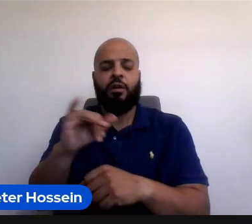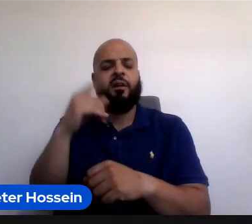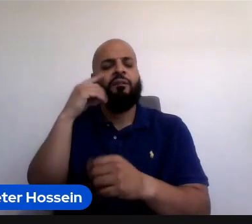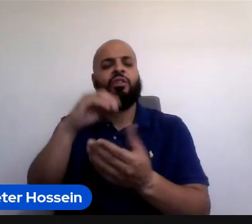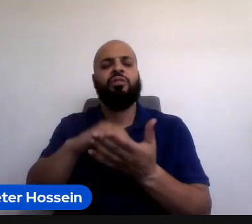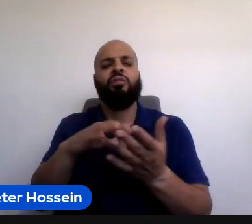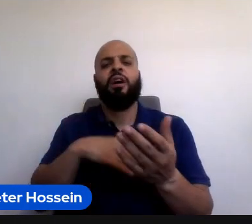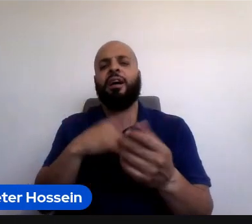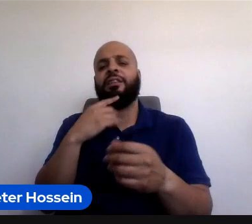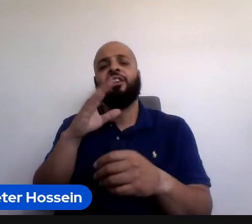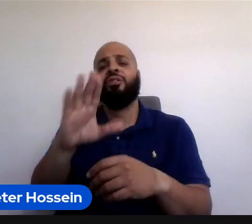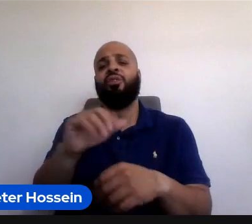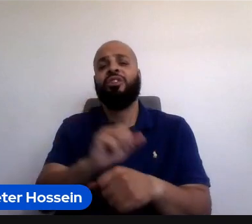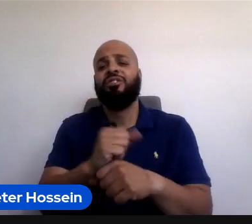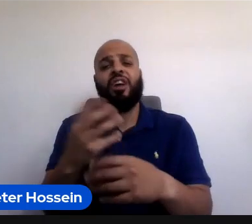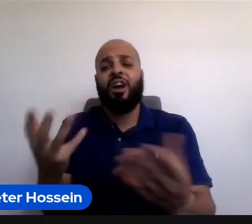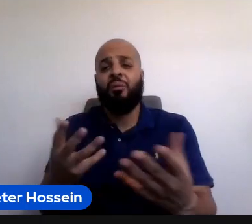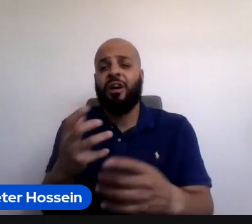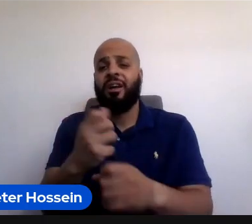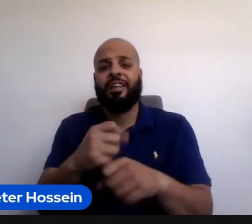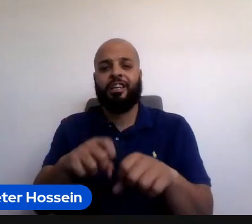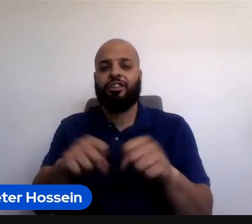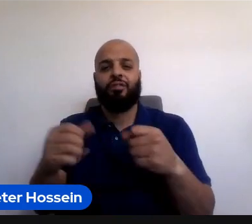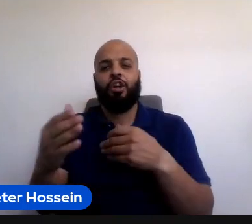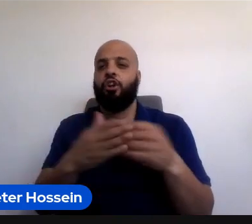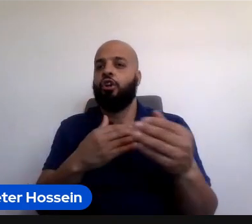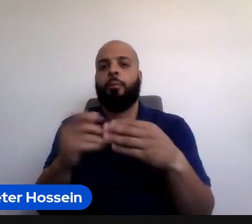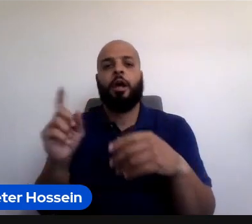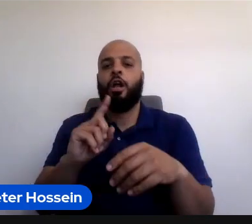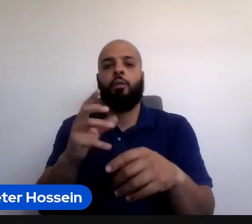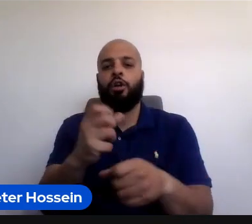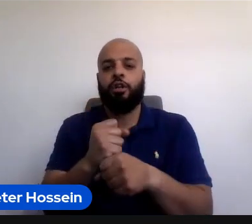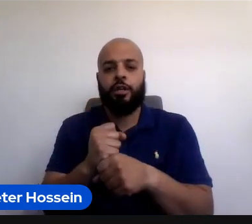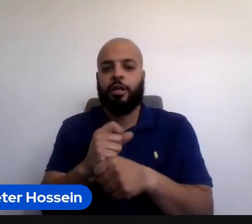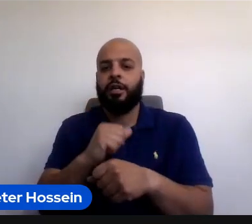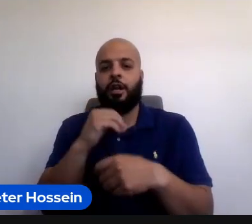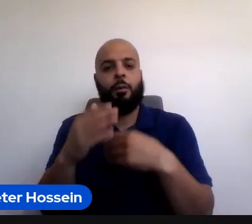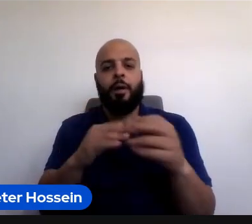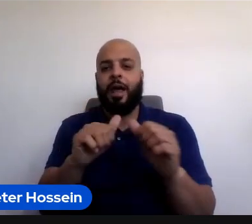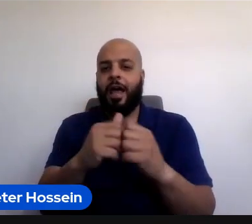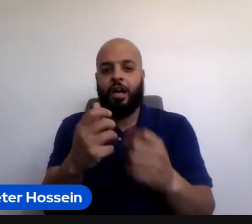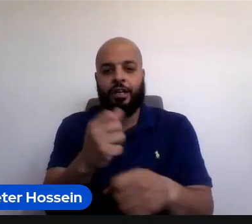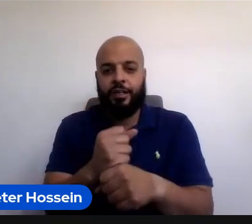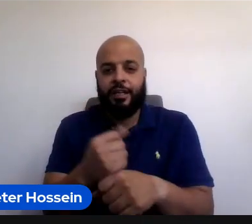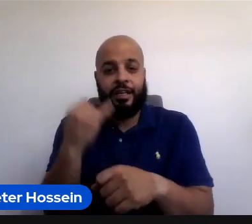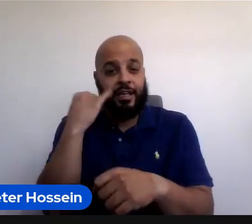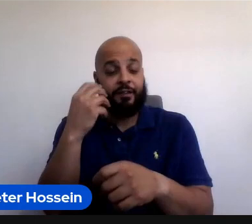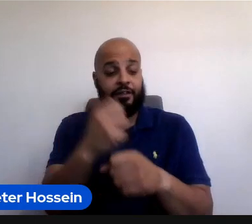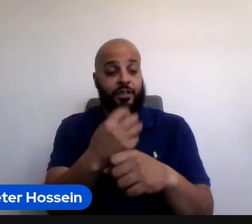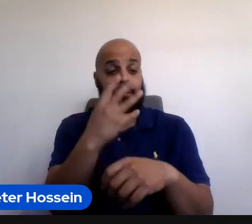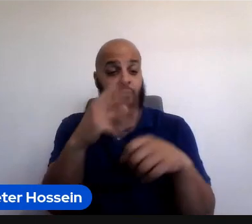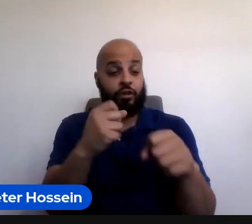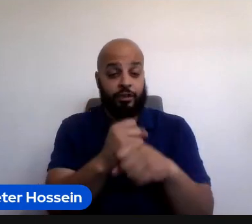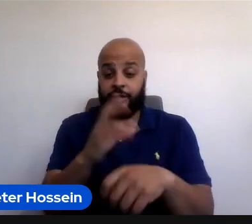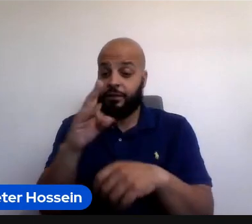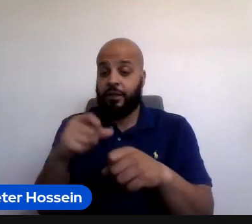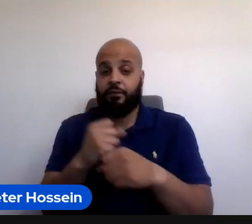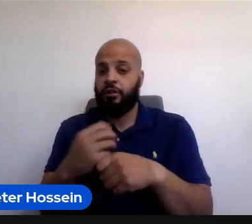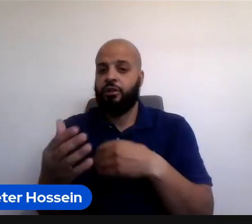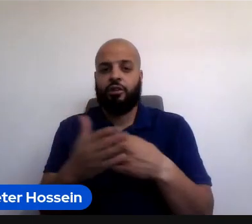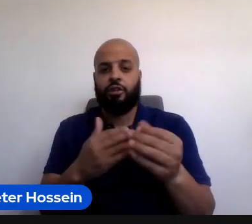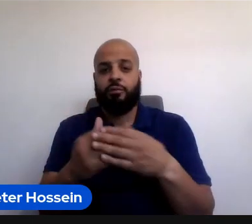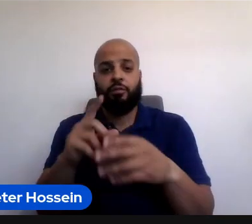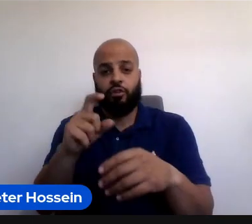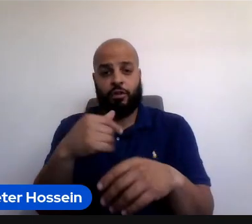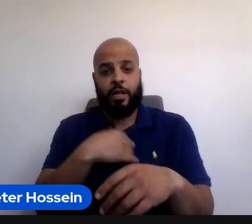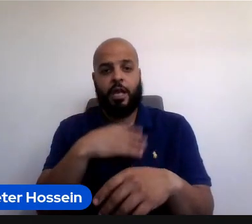job is to get the degree. It don't matter where you get it. It don't matter how you get it. If it take you 4 years, it'll take you 7 years. Do you have